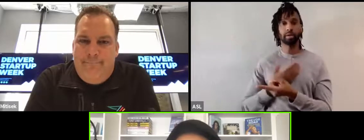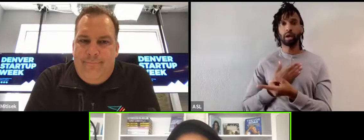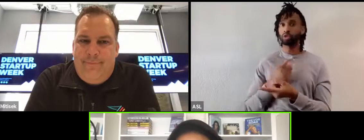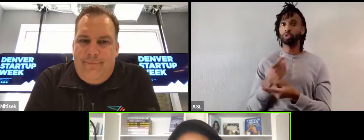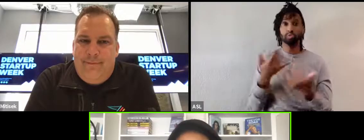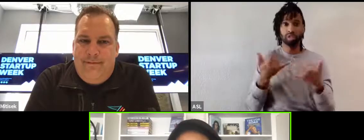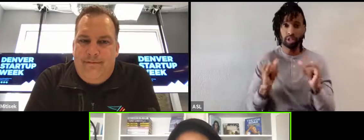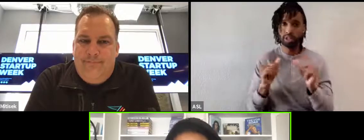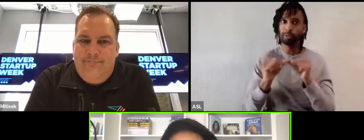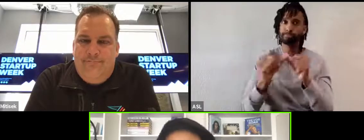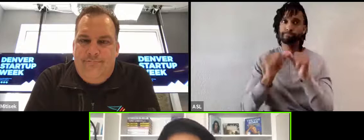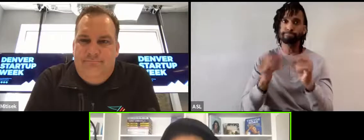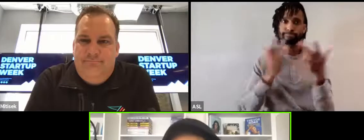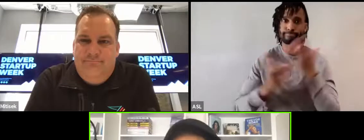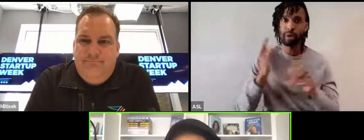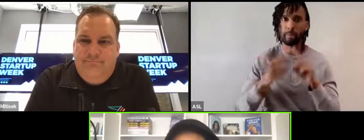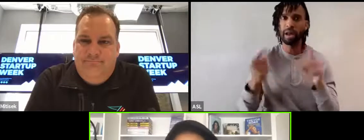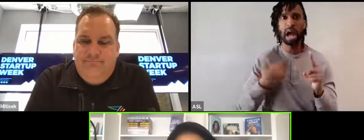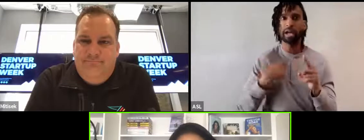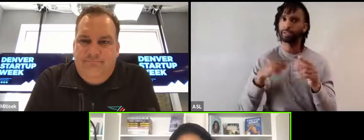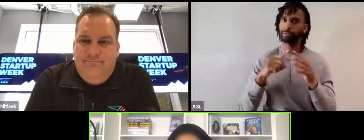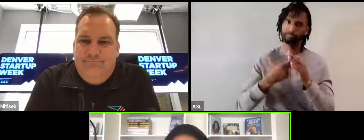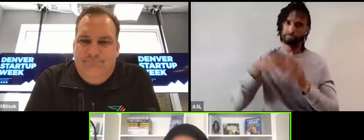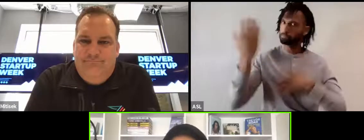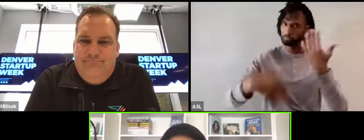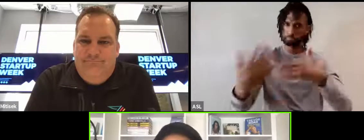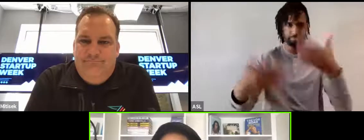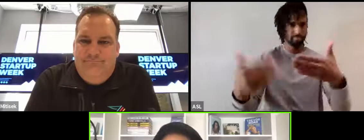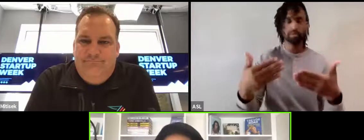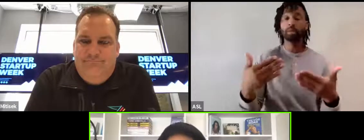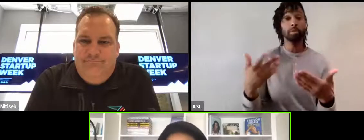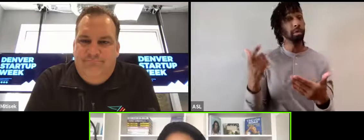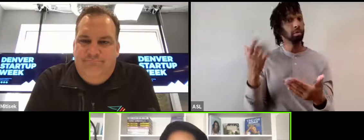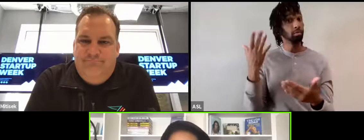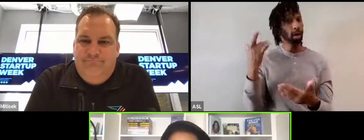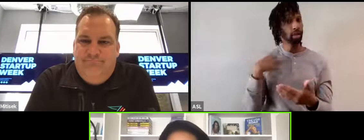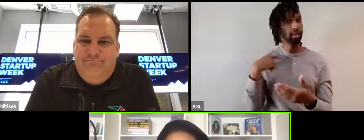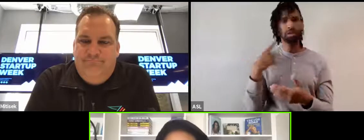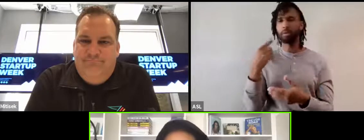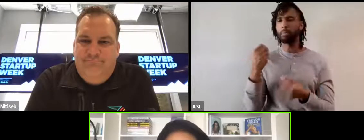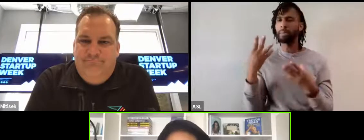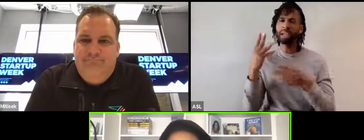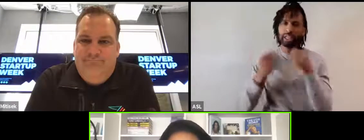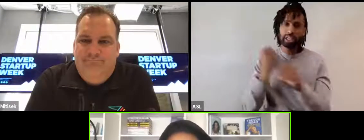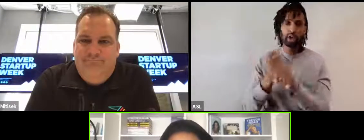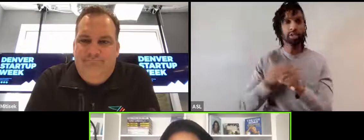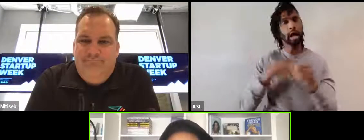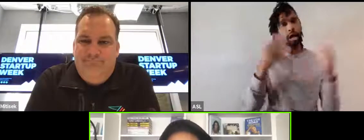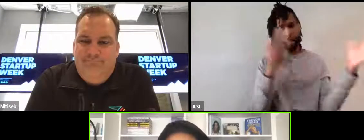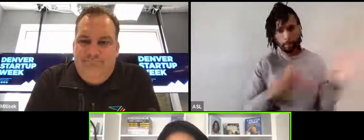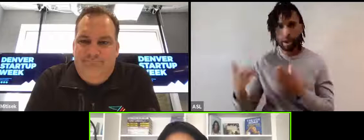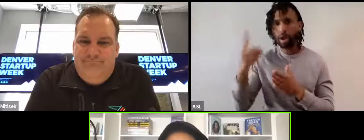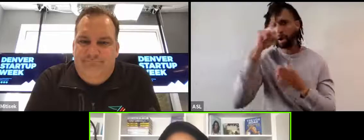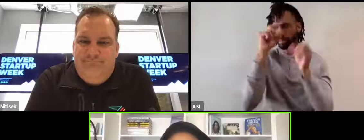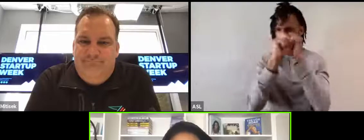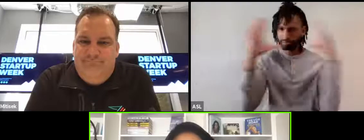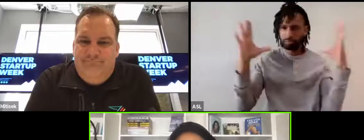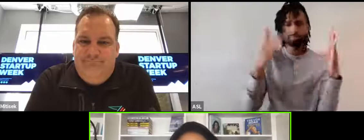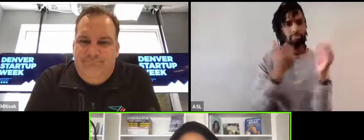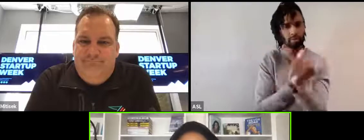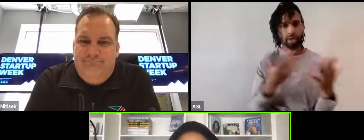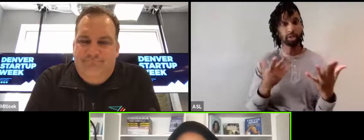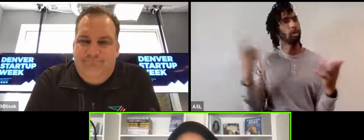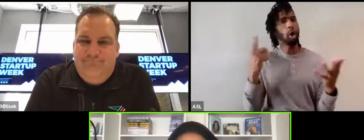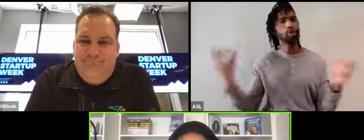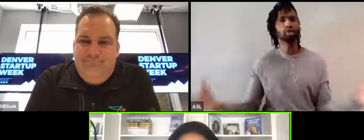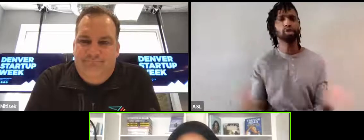lean, but hit the ground running because I had been for years preparing for that moment. So I always encourage people, no